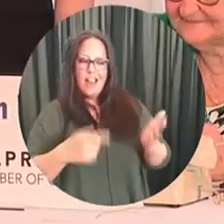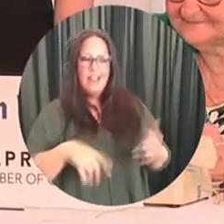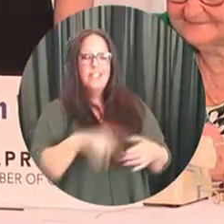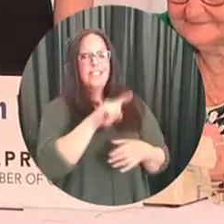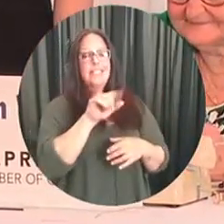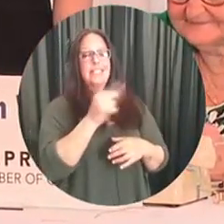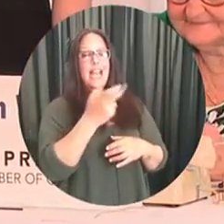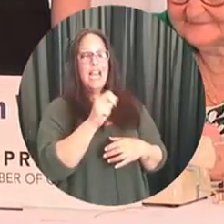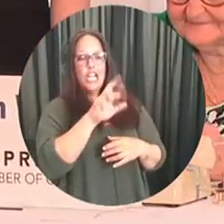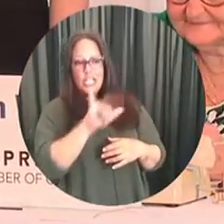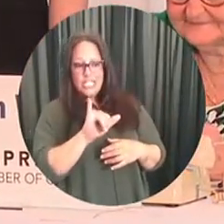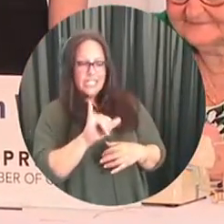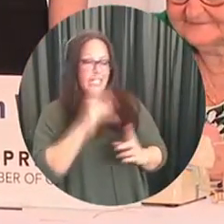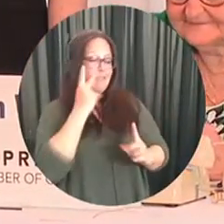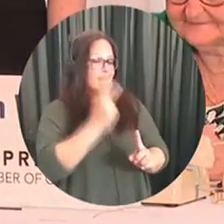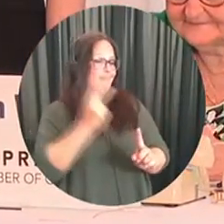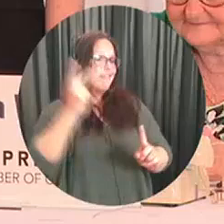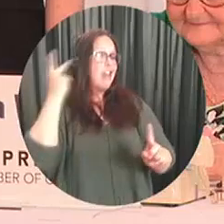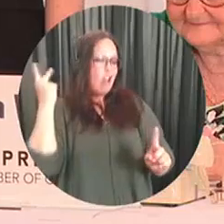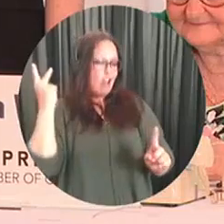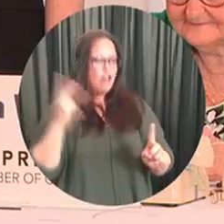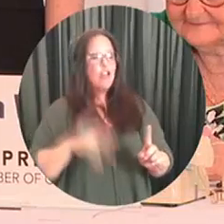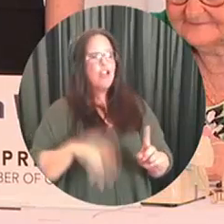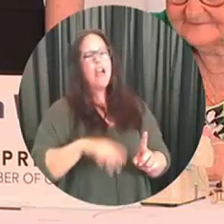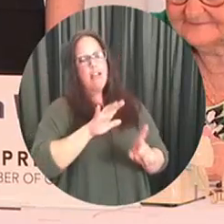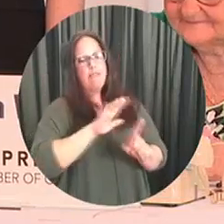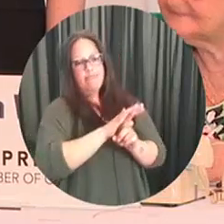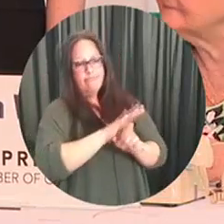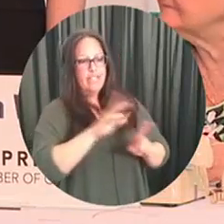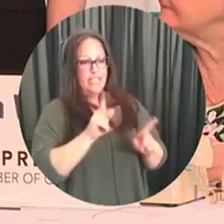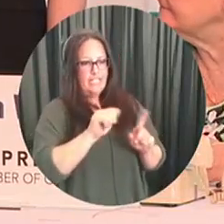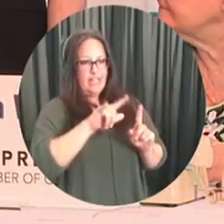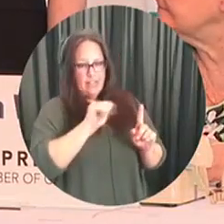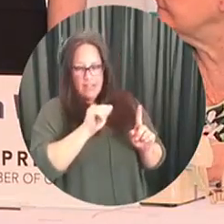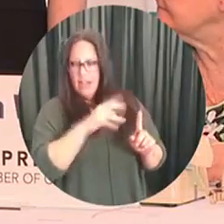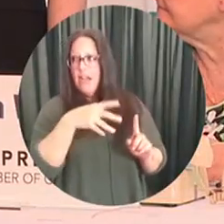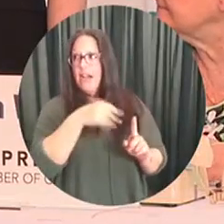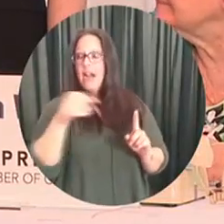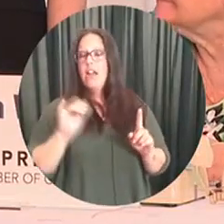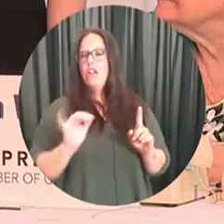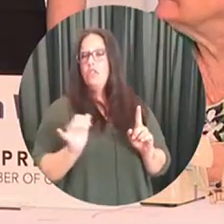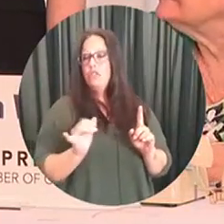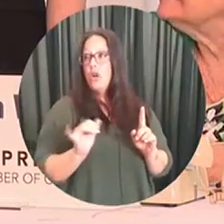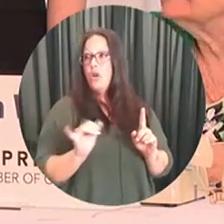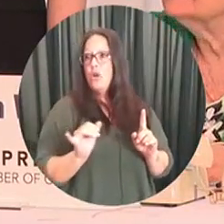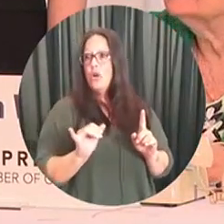in honor of Taylor Noel Jones. And also...